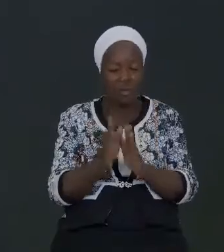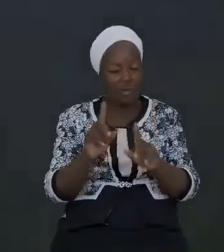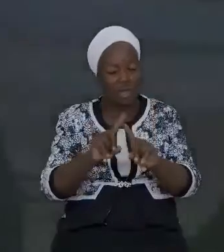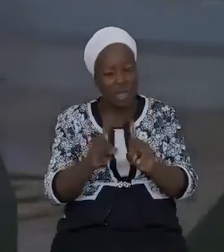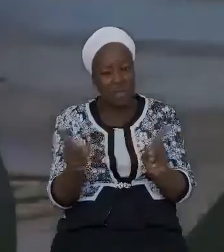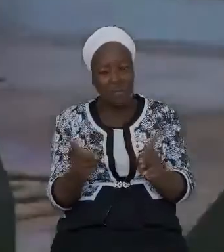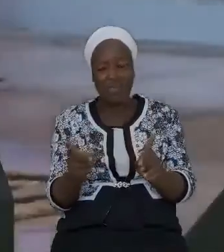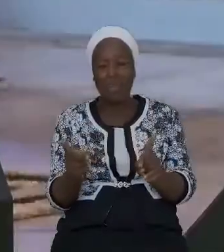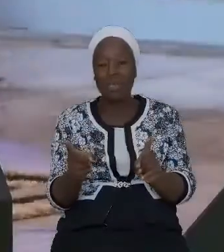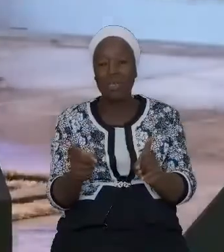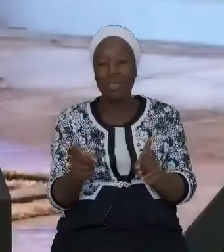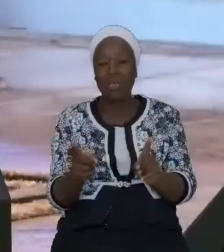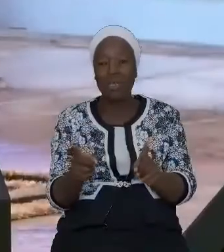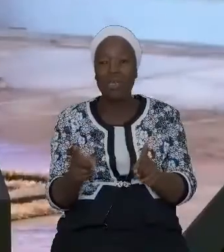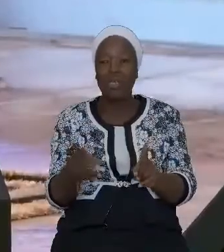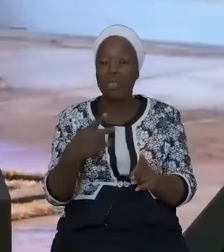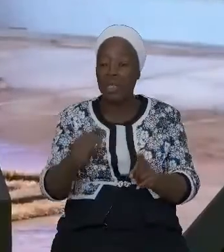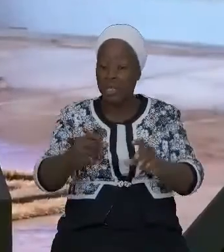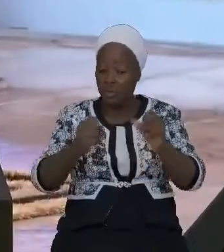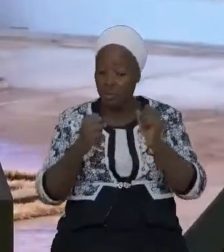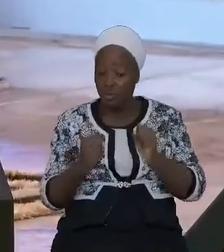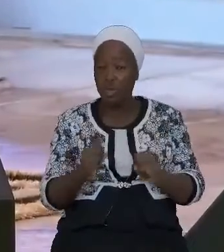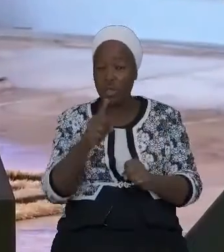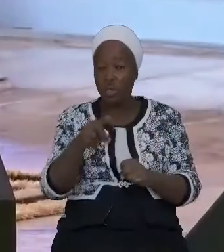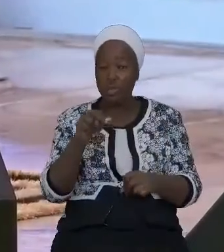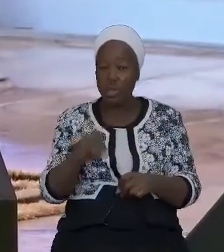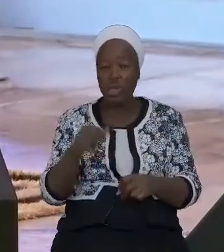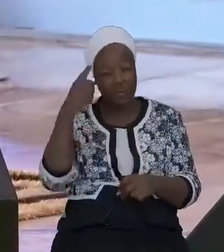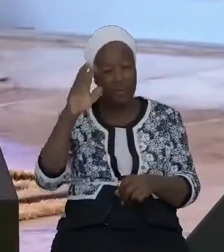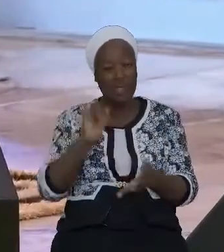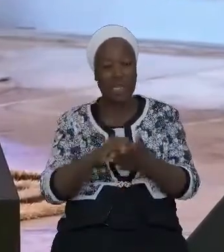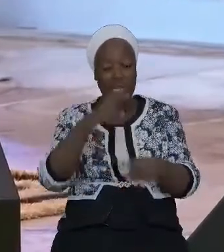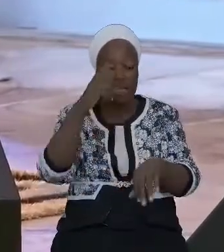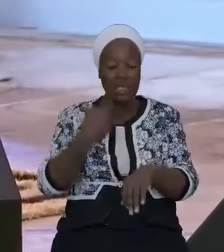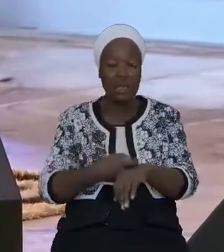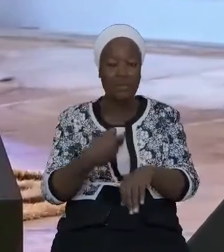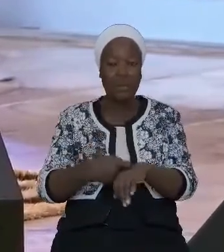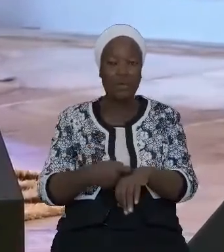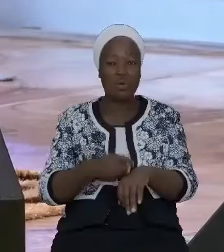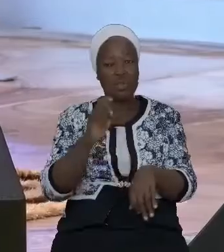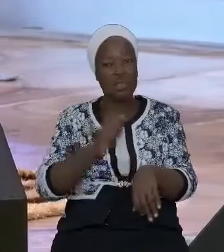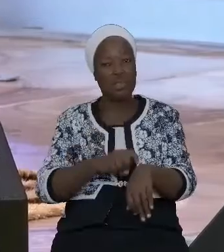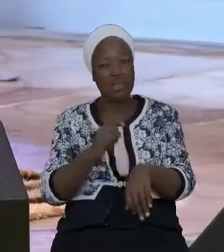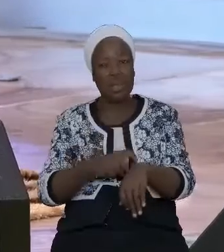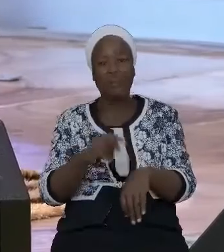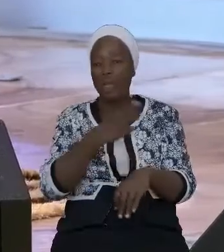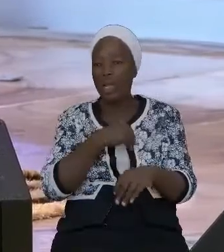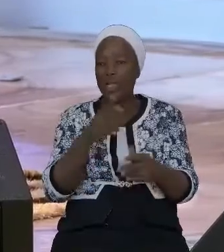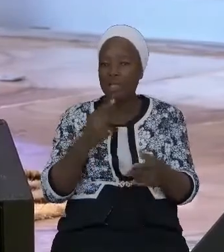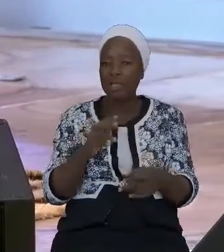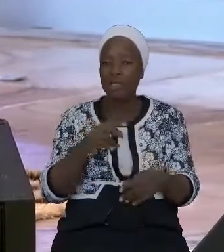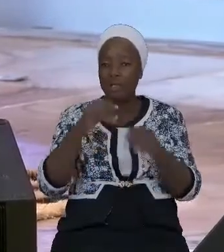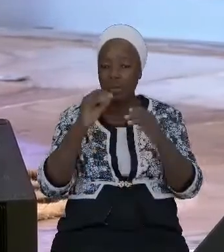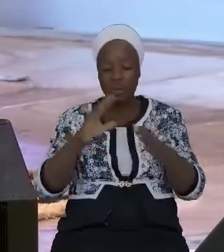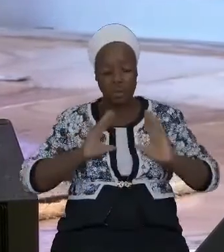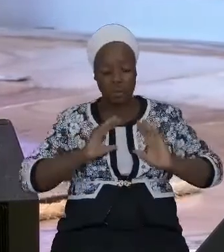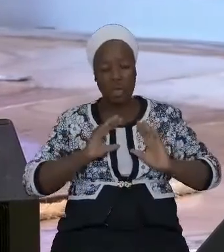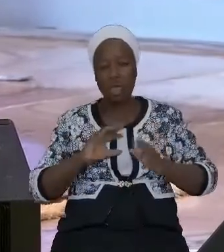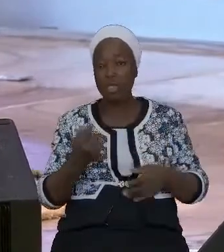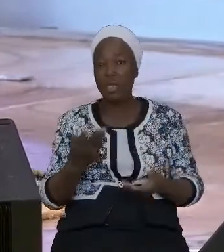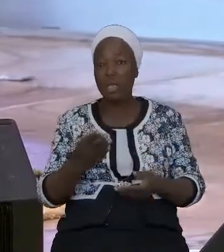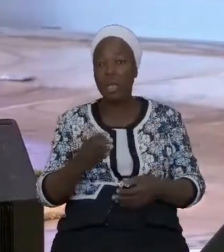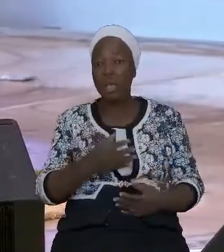the strength you need for the difficult hour and the courage you need for